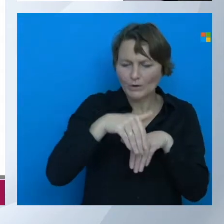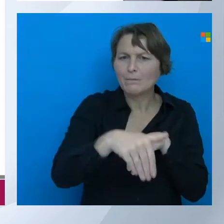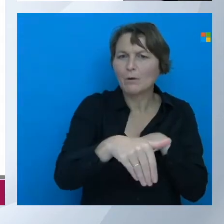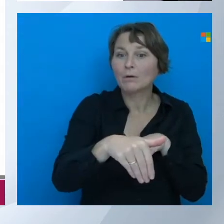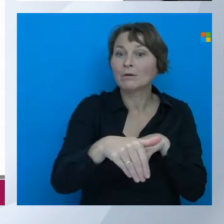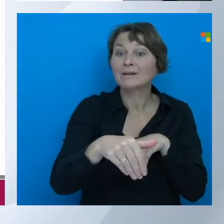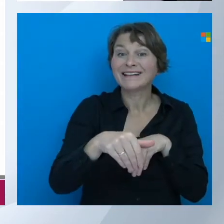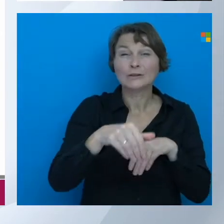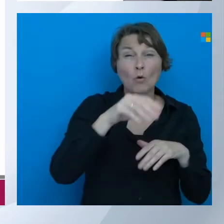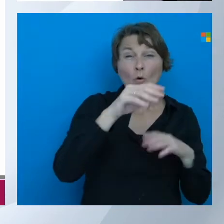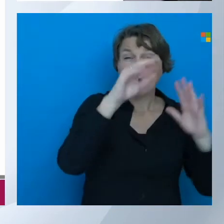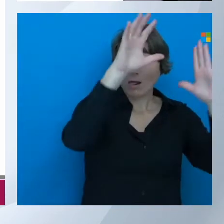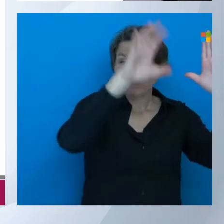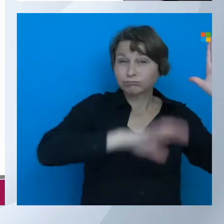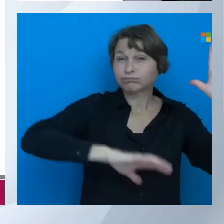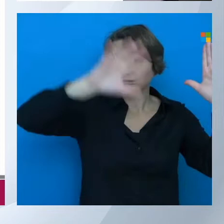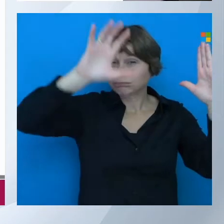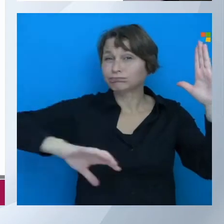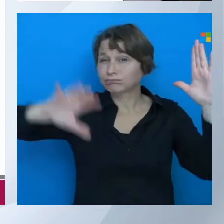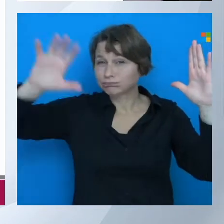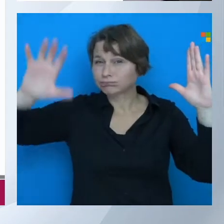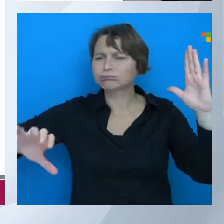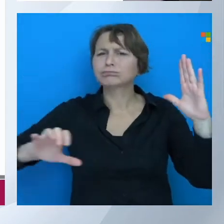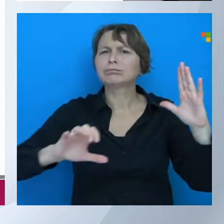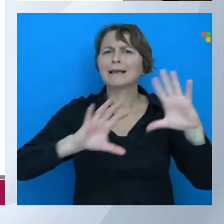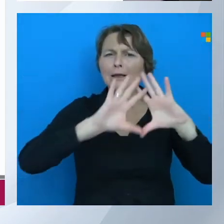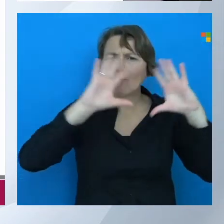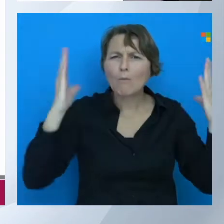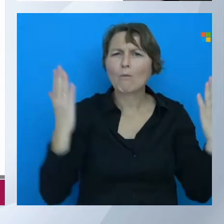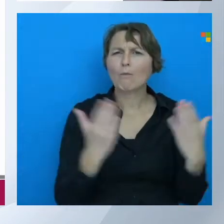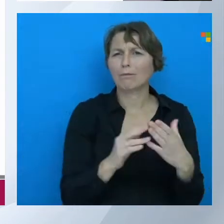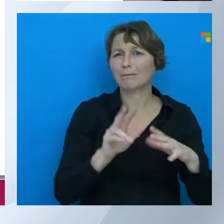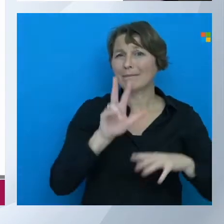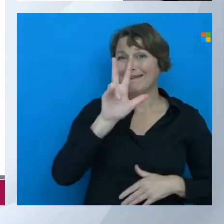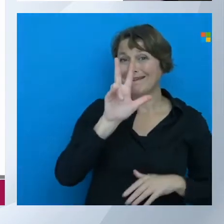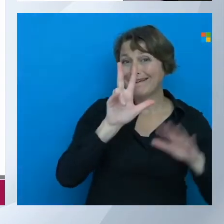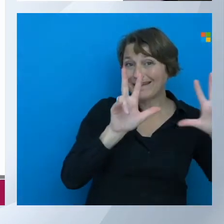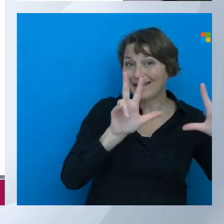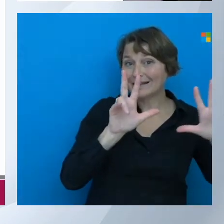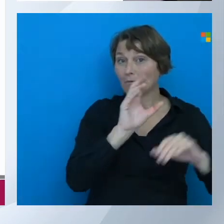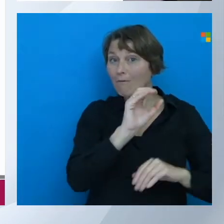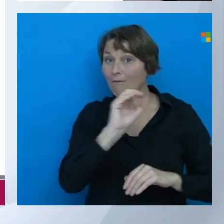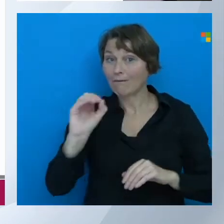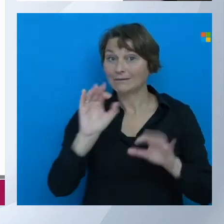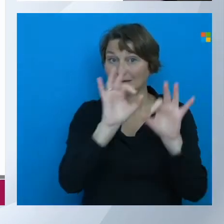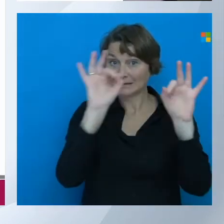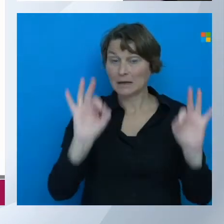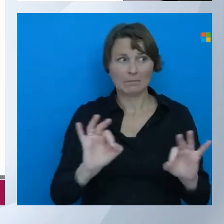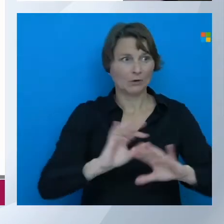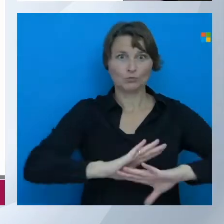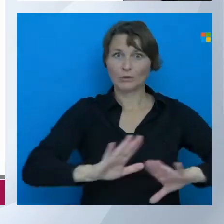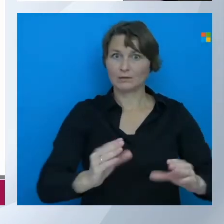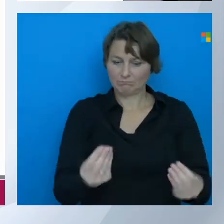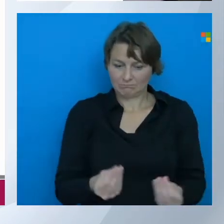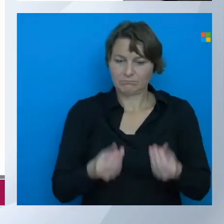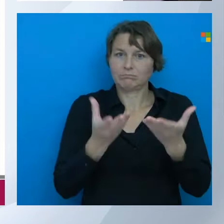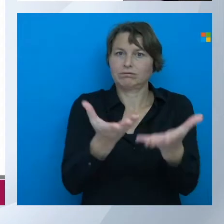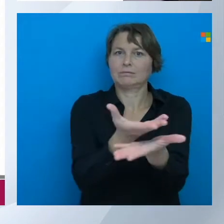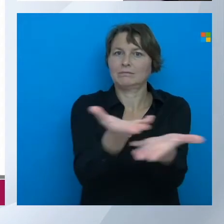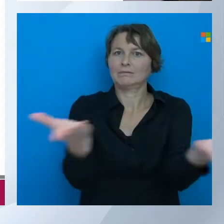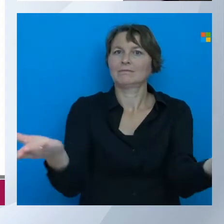with over 800 templates already pre-configured and ready for you to use for all kinds of